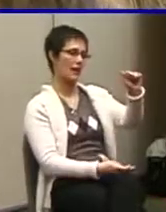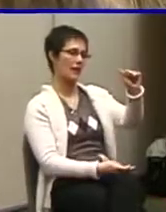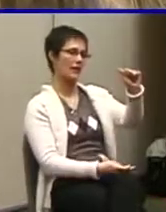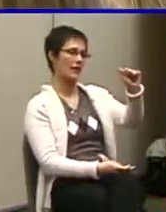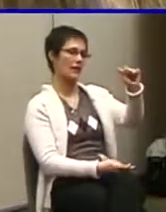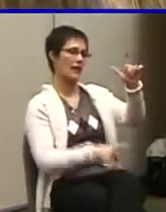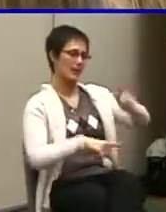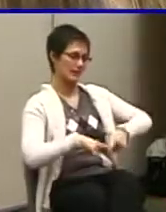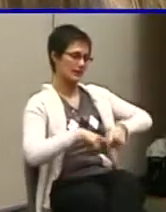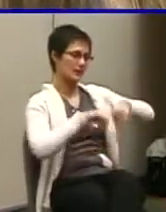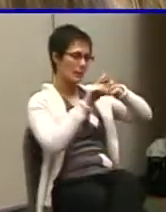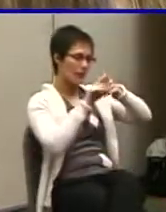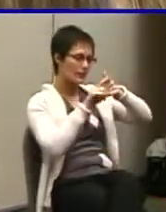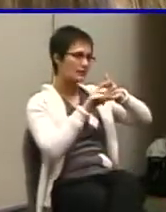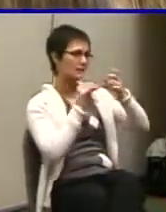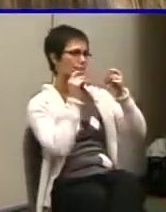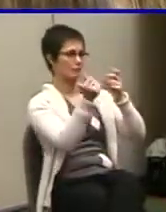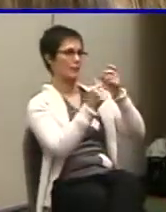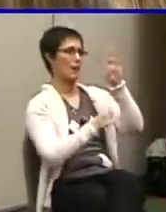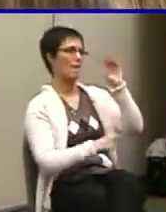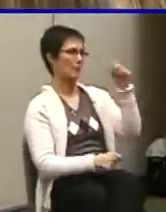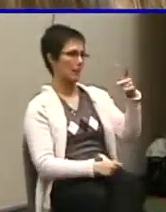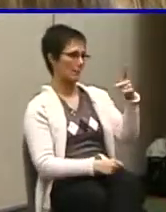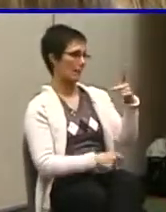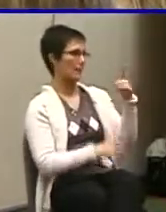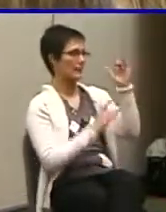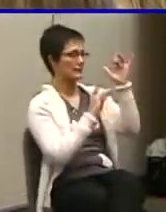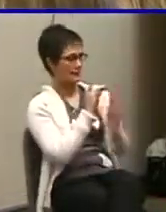immediately they want to FIP the next week. Right. So they're skipping the